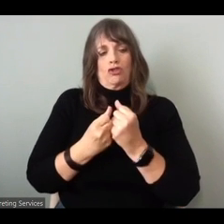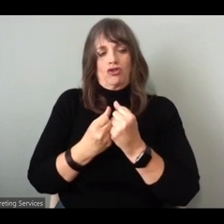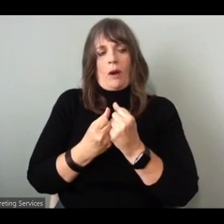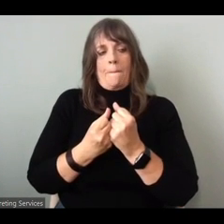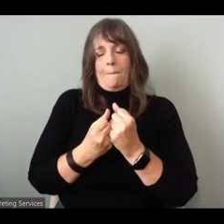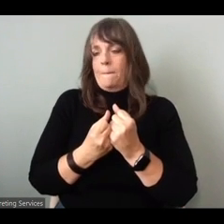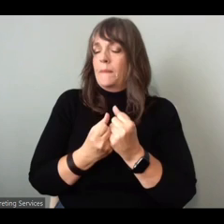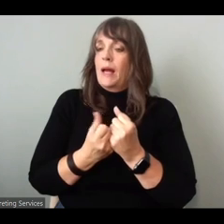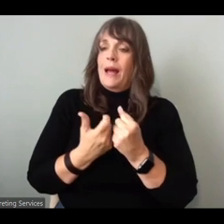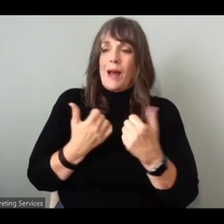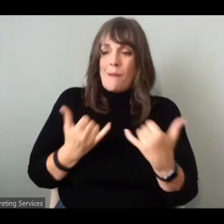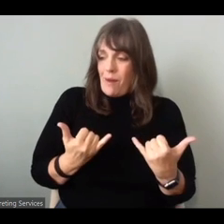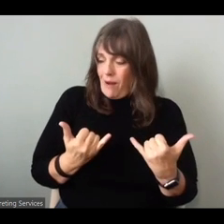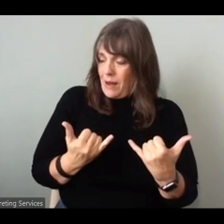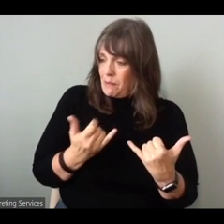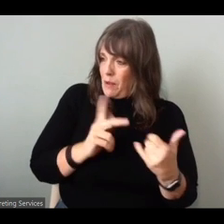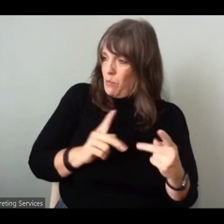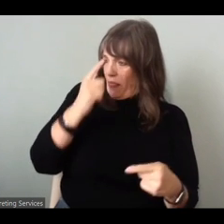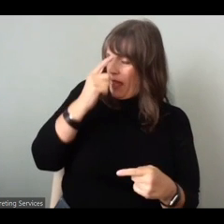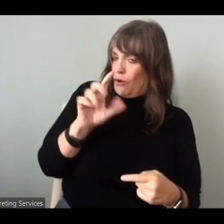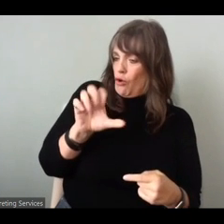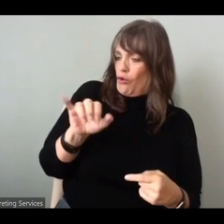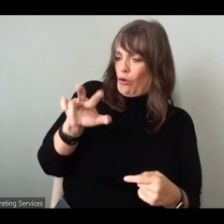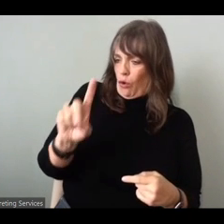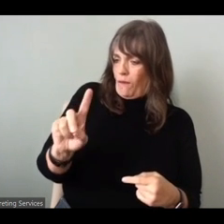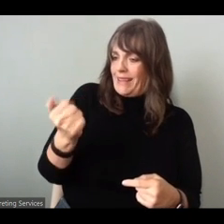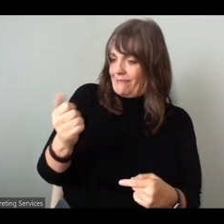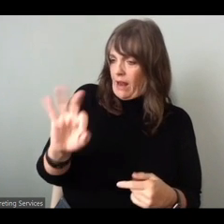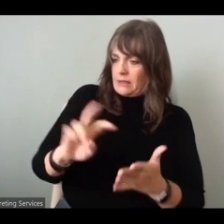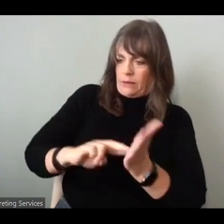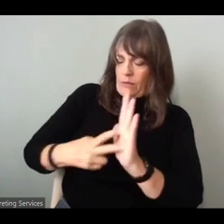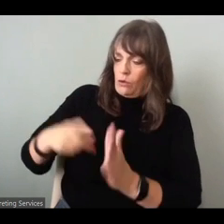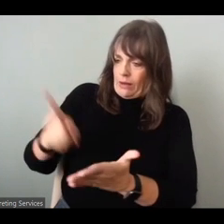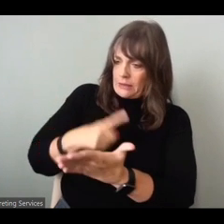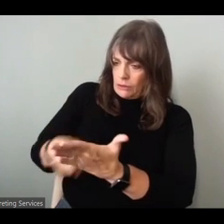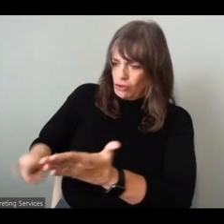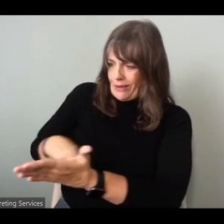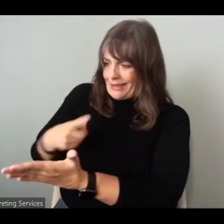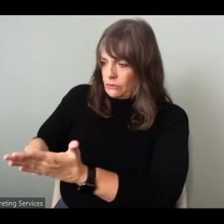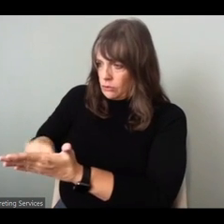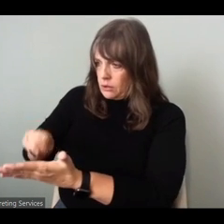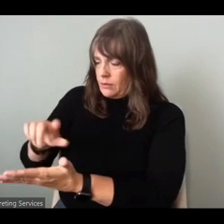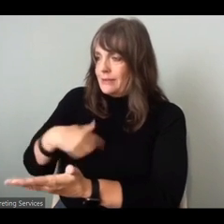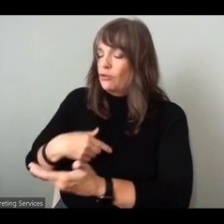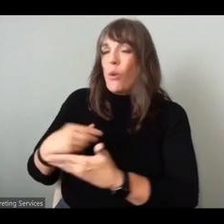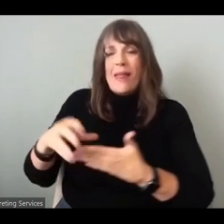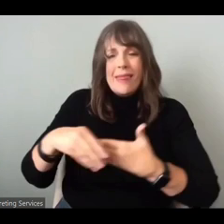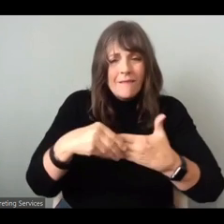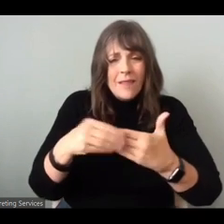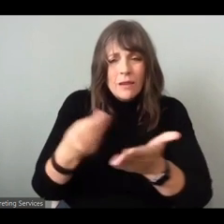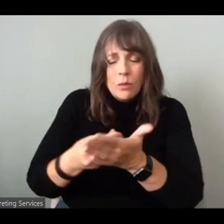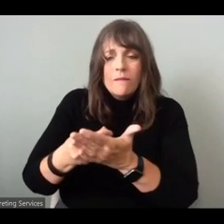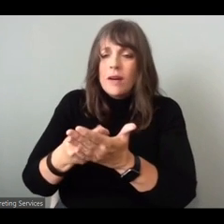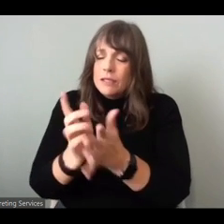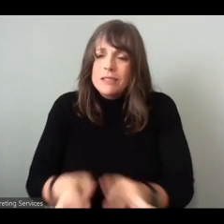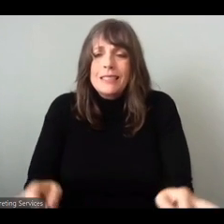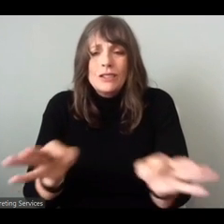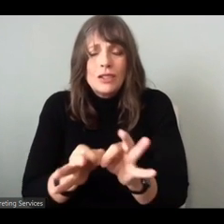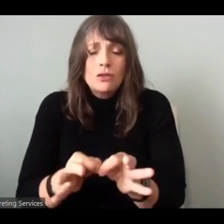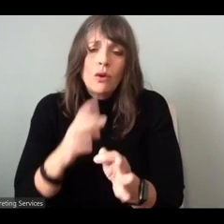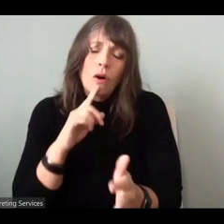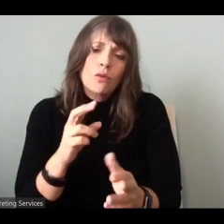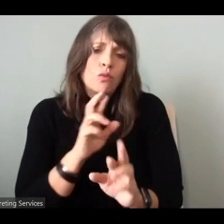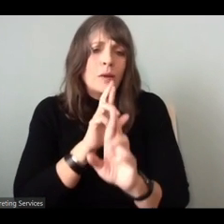workshops because of COVID-19. Now, providing flexible funding is central to what we teach as responsive capitalization artists